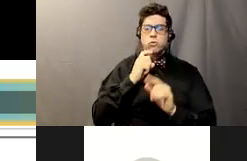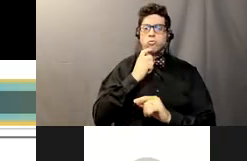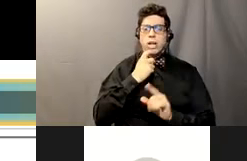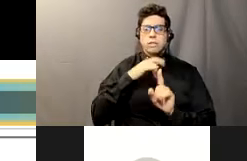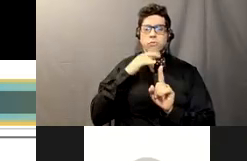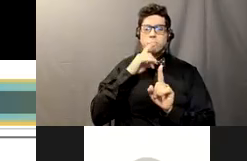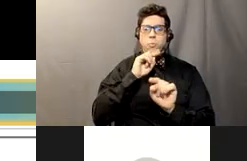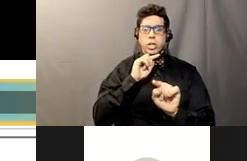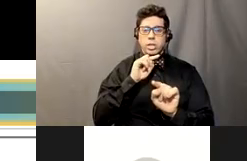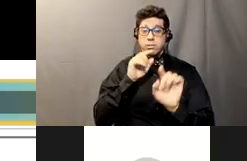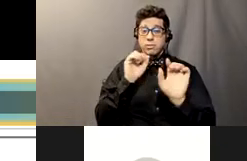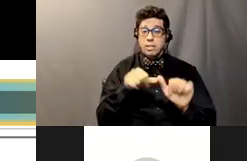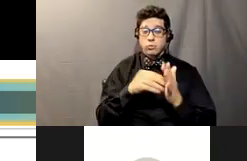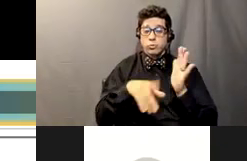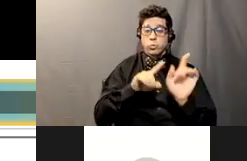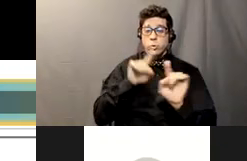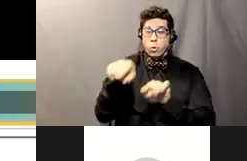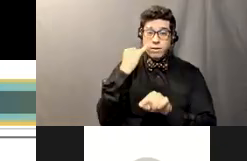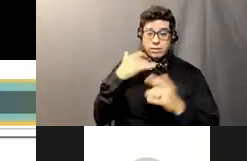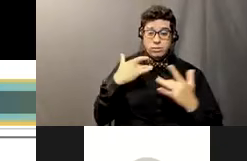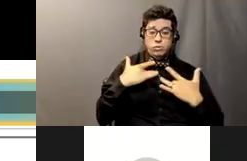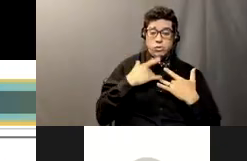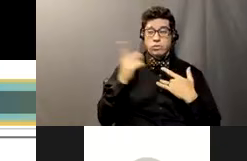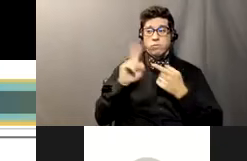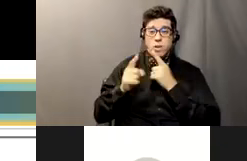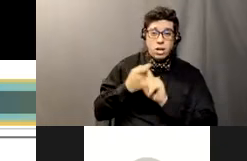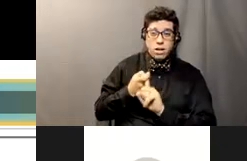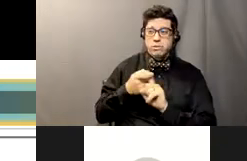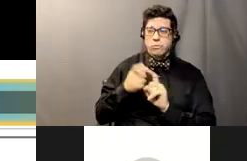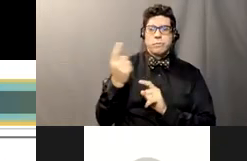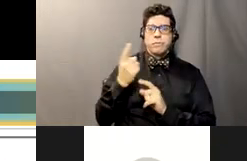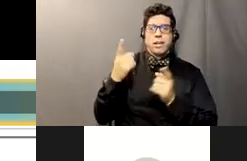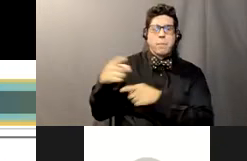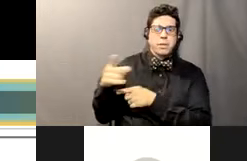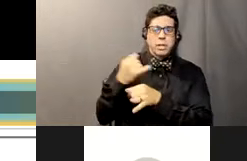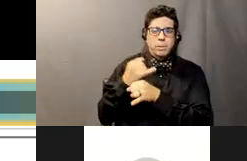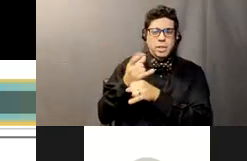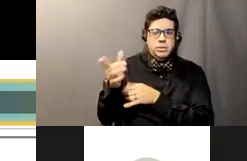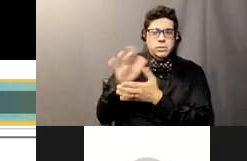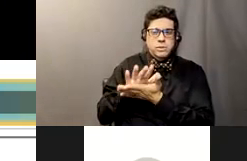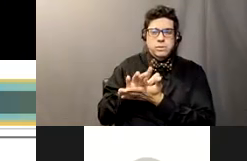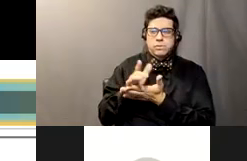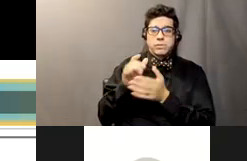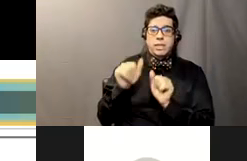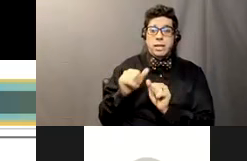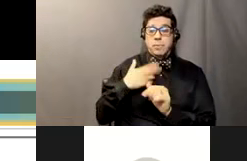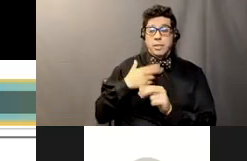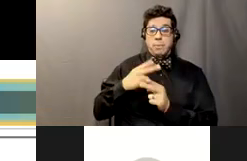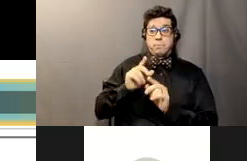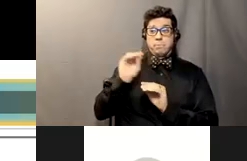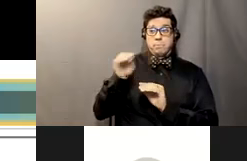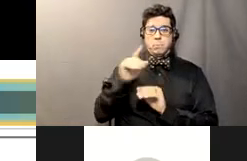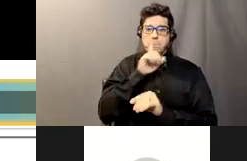there and report if they have a concern about a friend, if there's something happening on campus, and they're able to do that anonymously, and it'll go straight